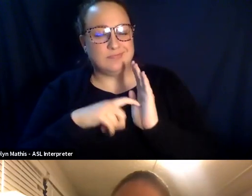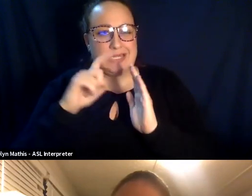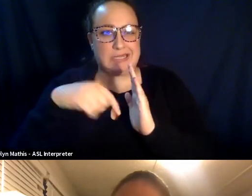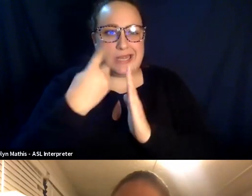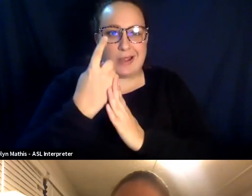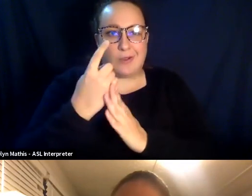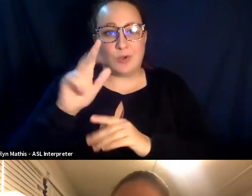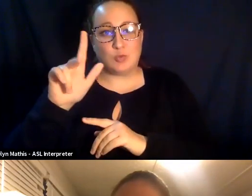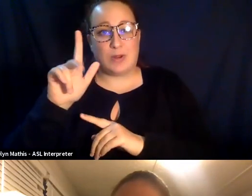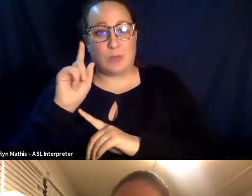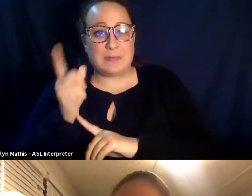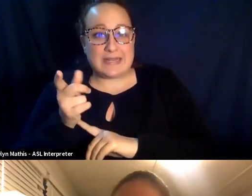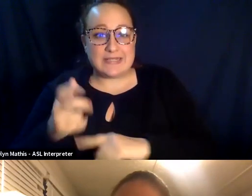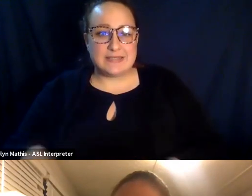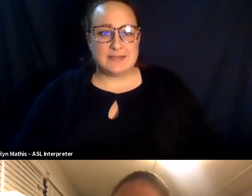23 minutes.